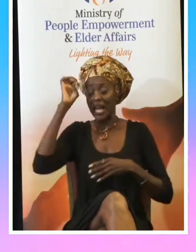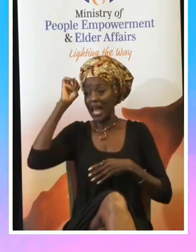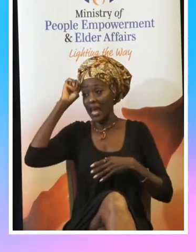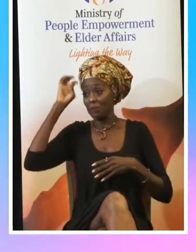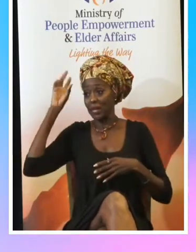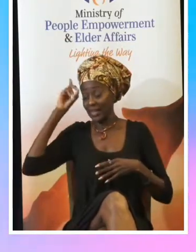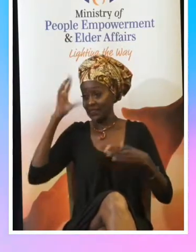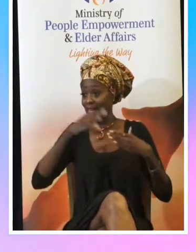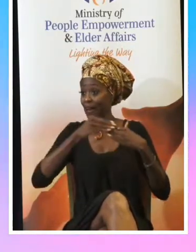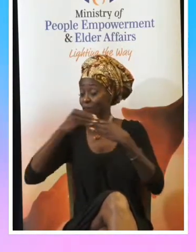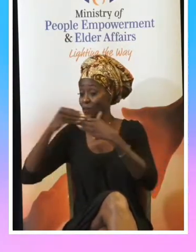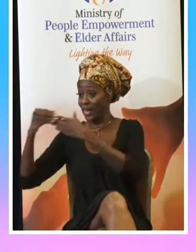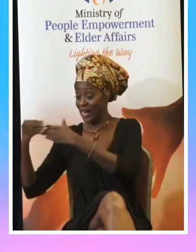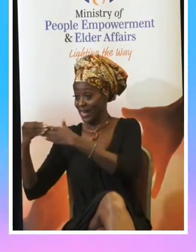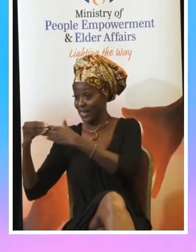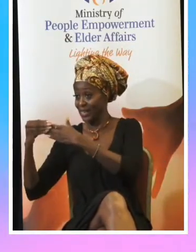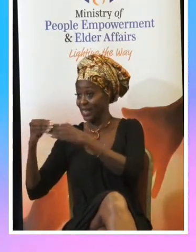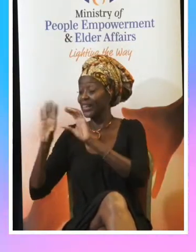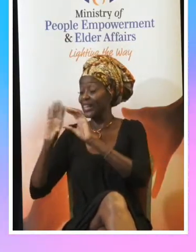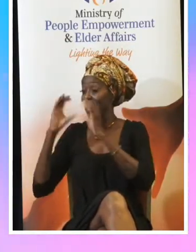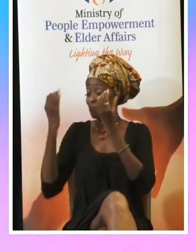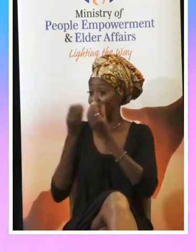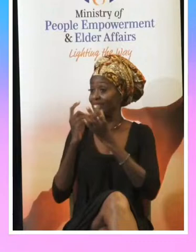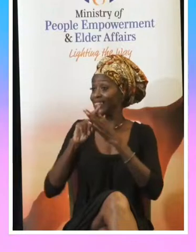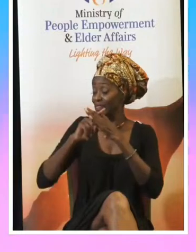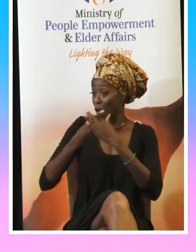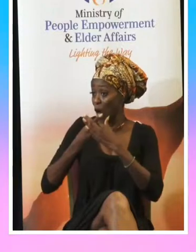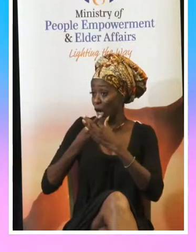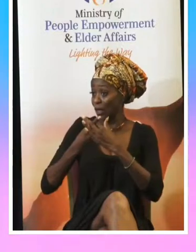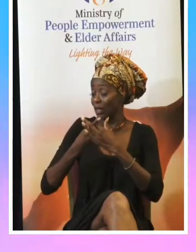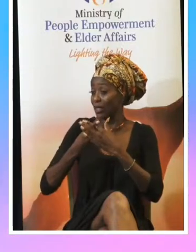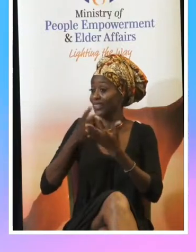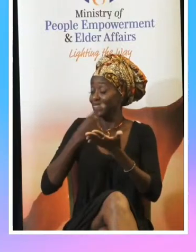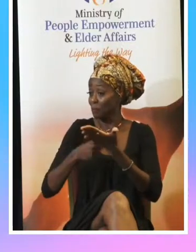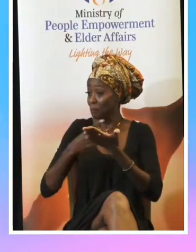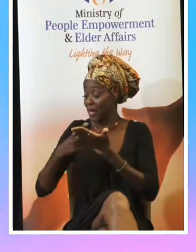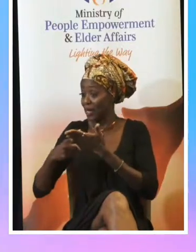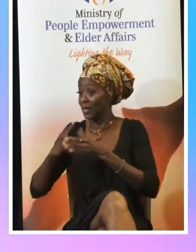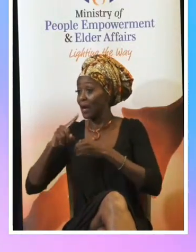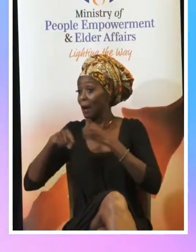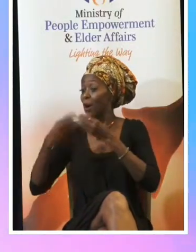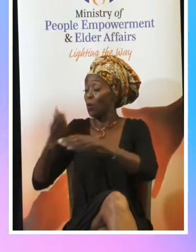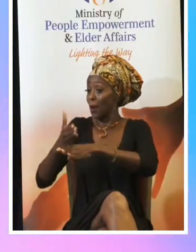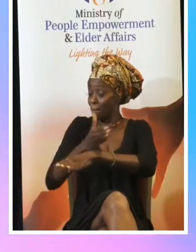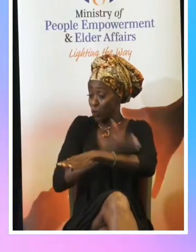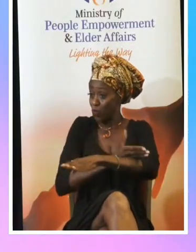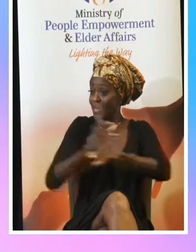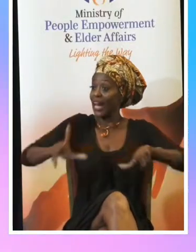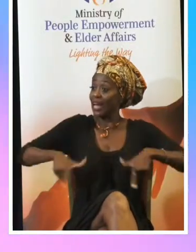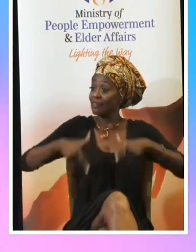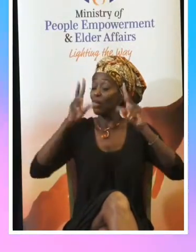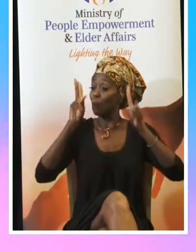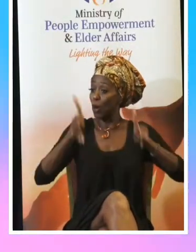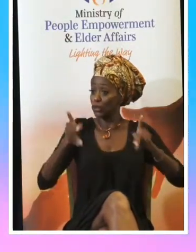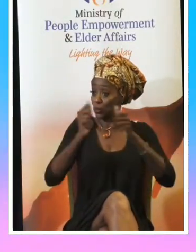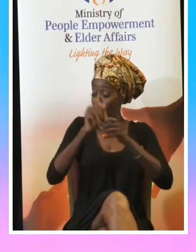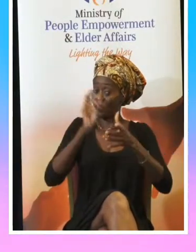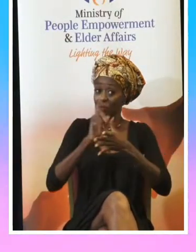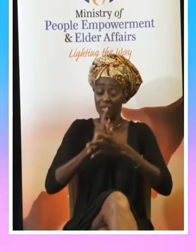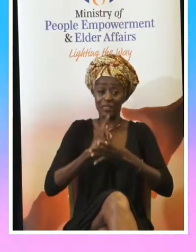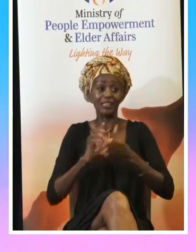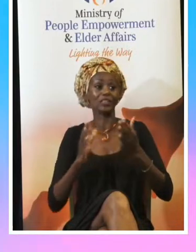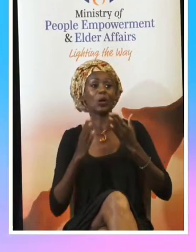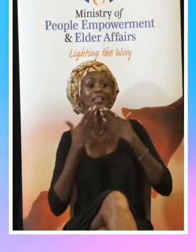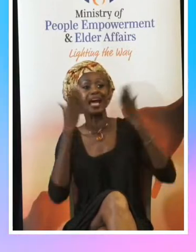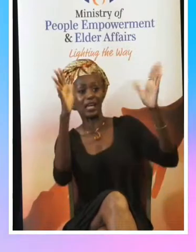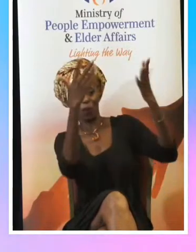that we had set up to begin this conversation to look into the rights and improving the lives of persons with disabilities. In fact, please give Mr. Hinkson and his entire